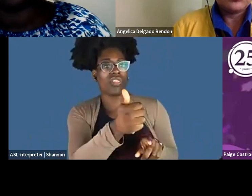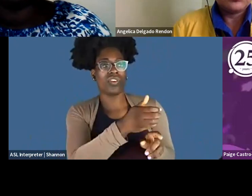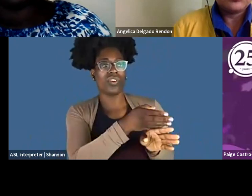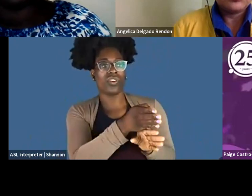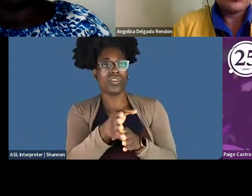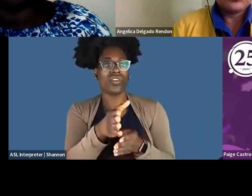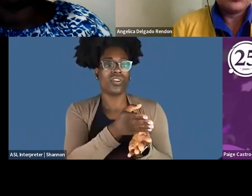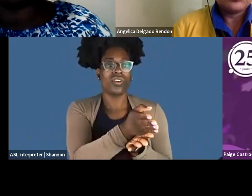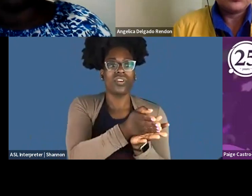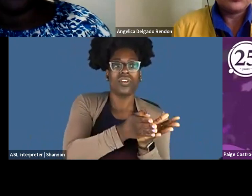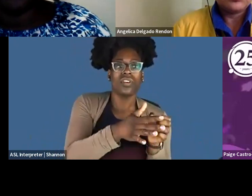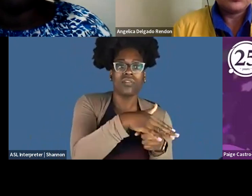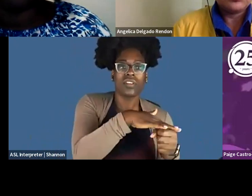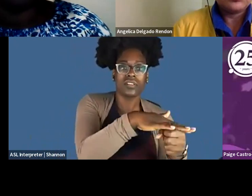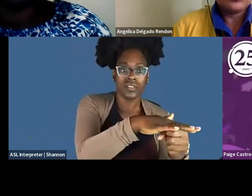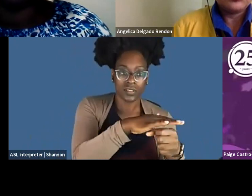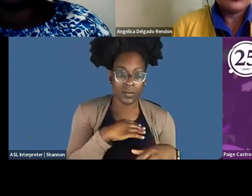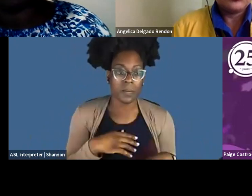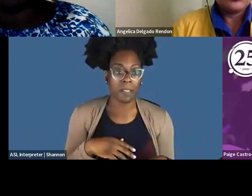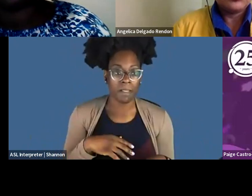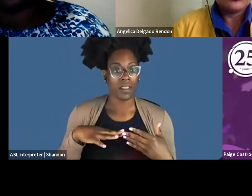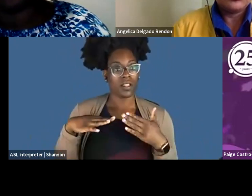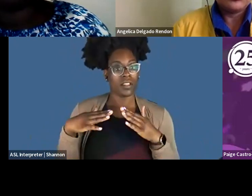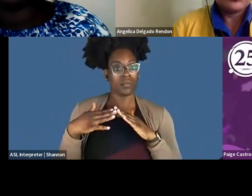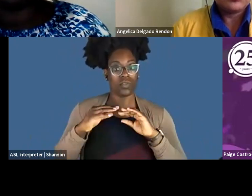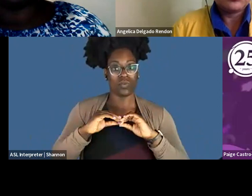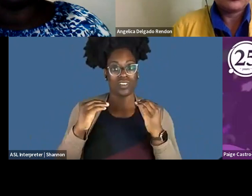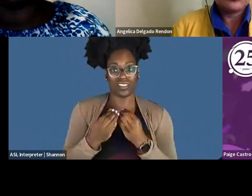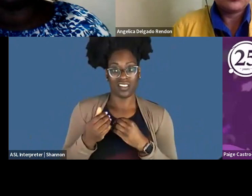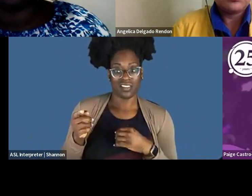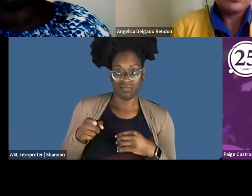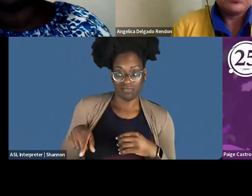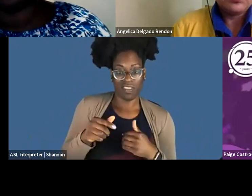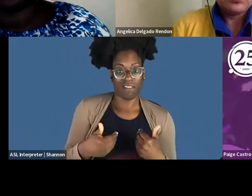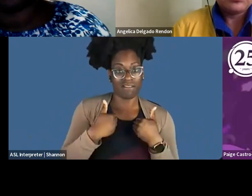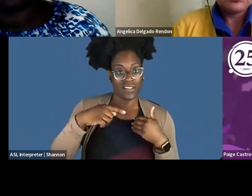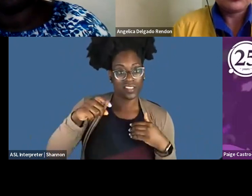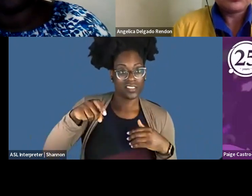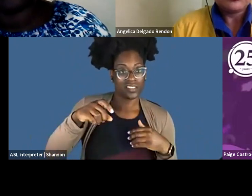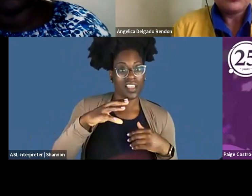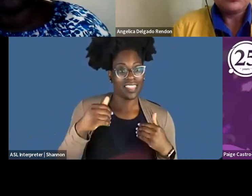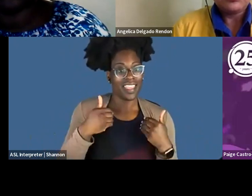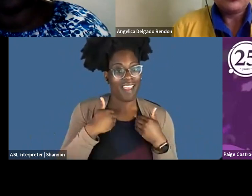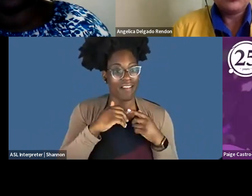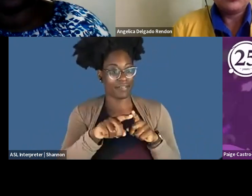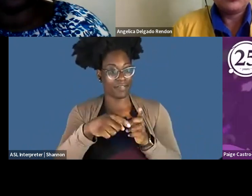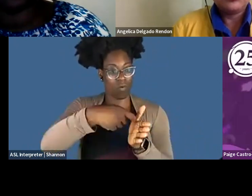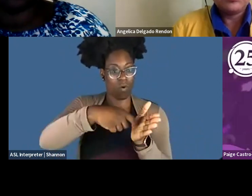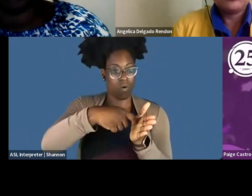needs, and we also have those costs that are directly associated with working with universities.